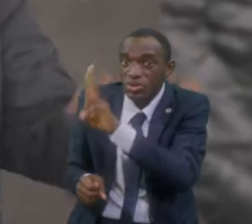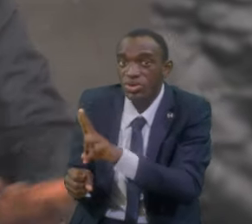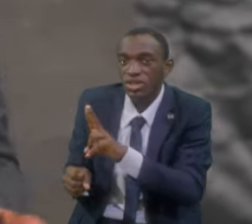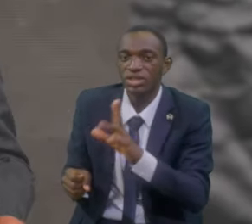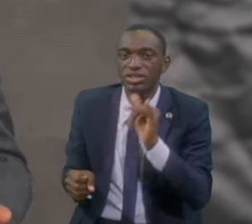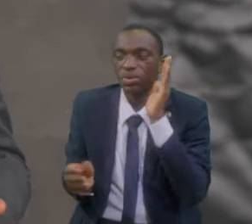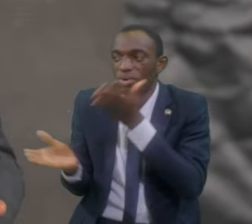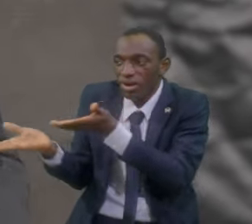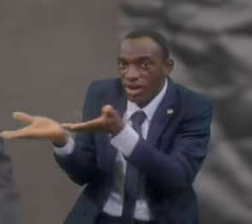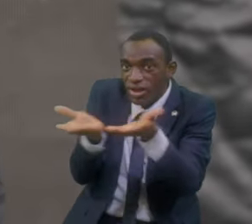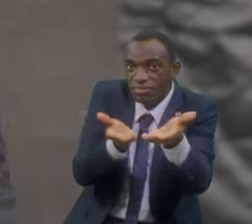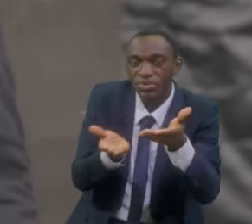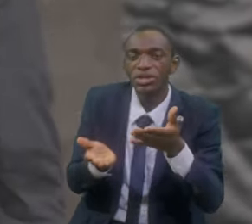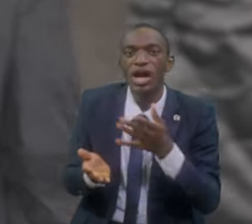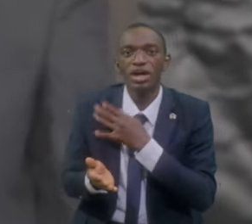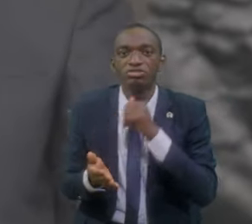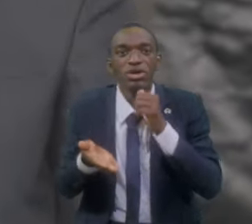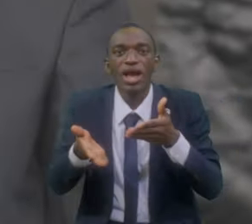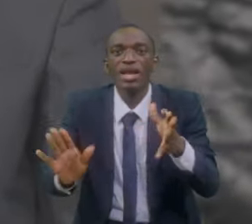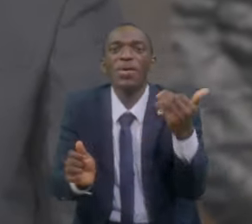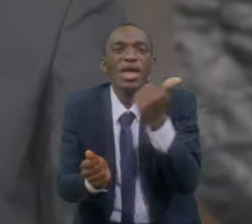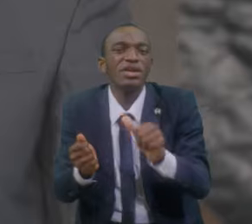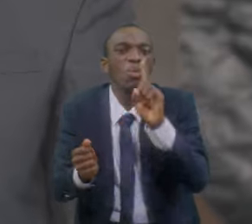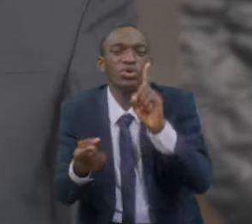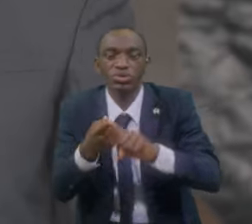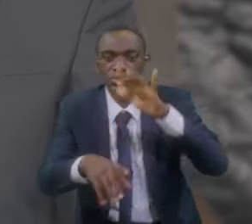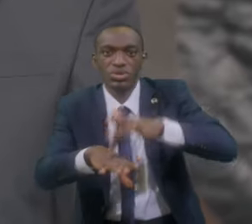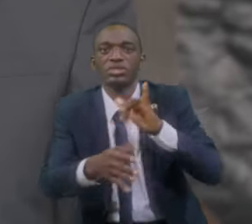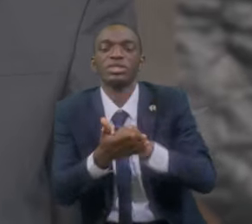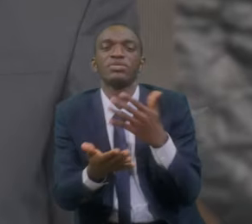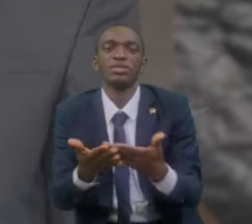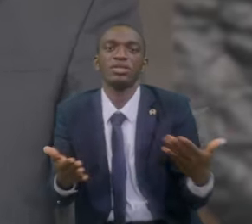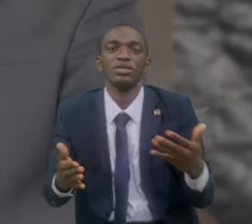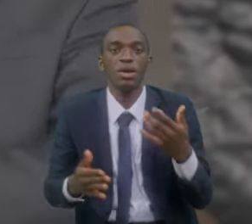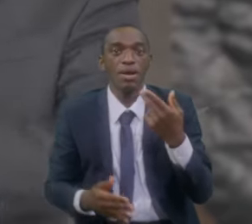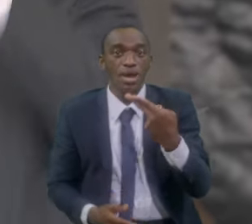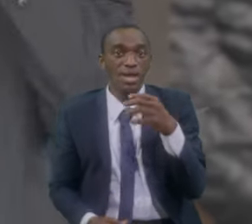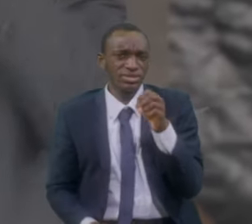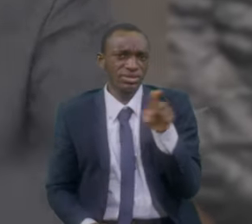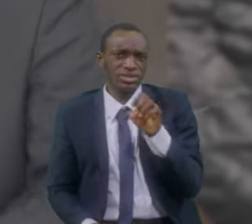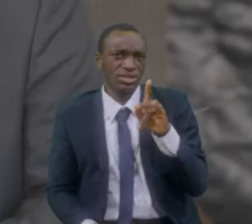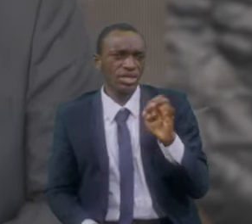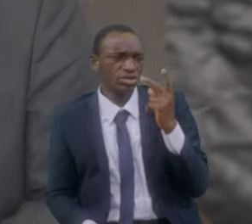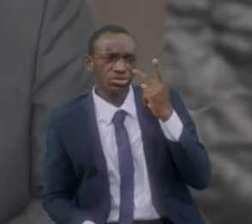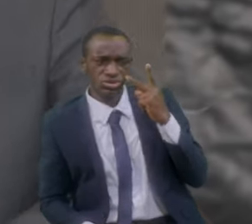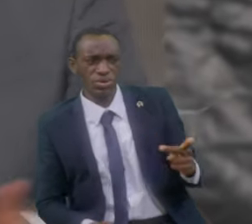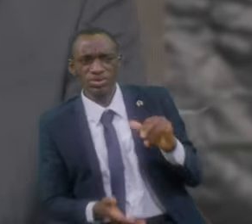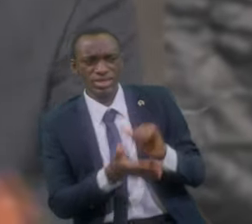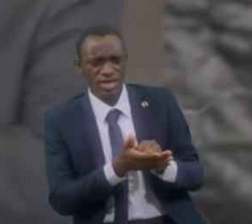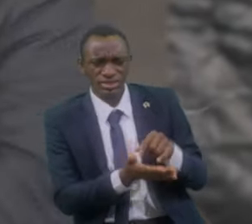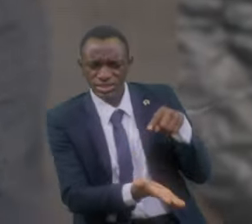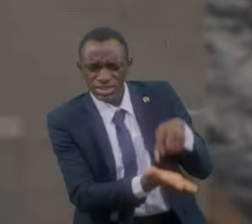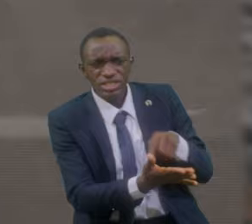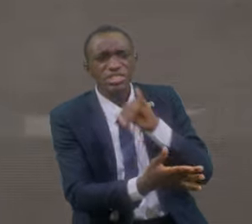But Hezekiah saw that this is brazen sacrilege. It's